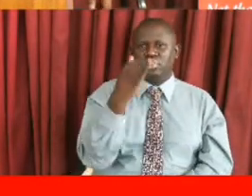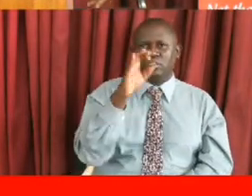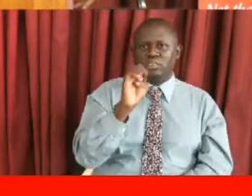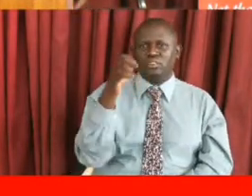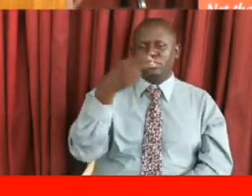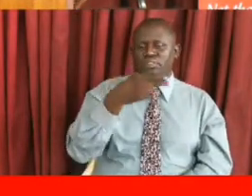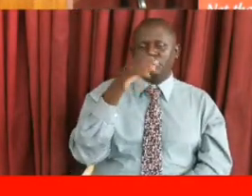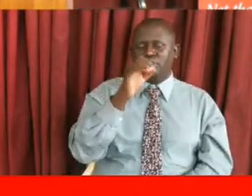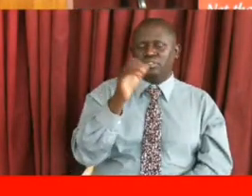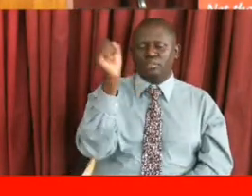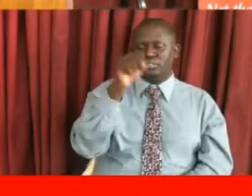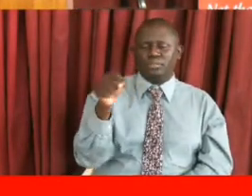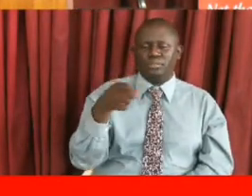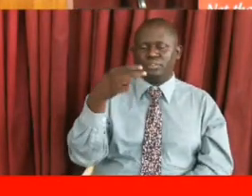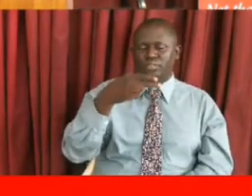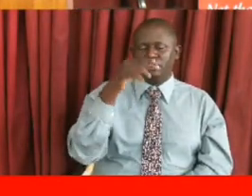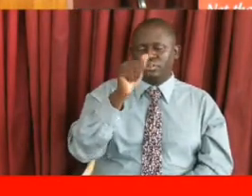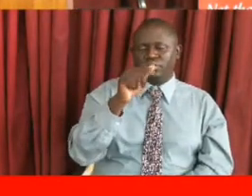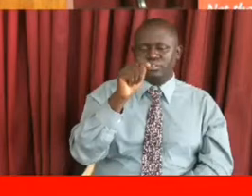important